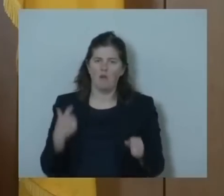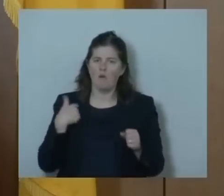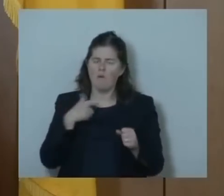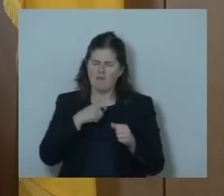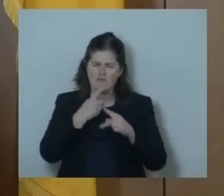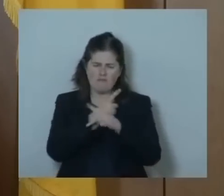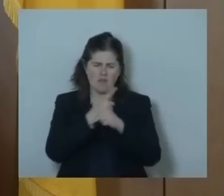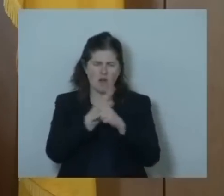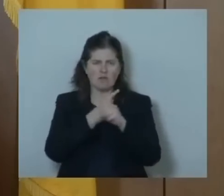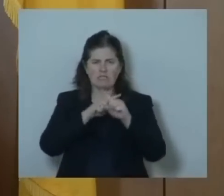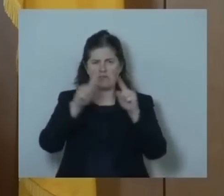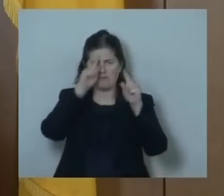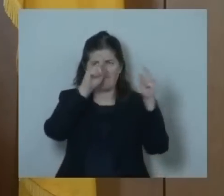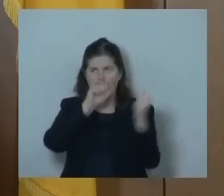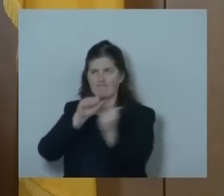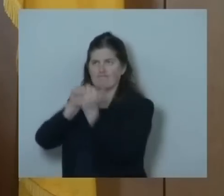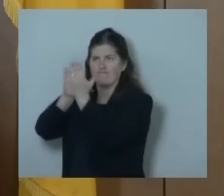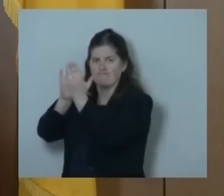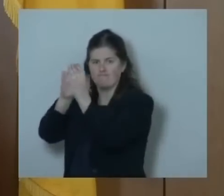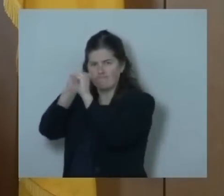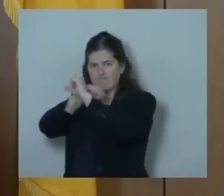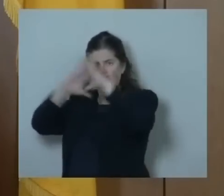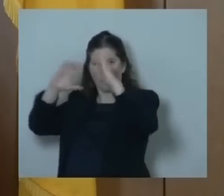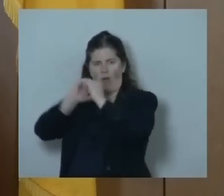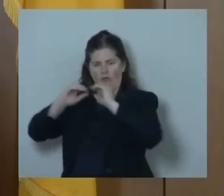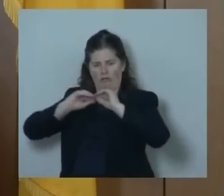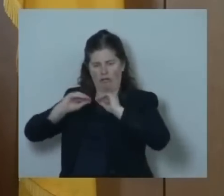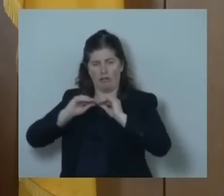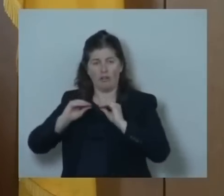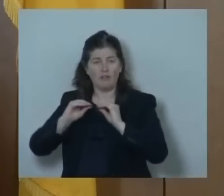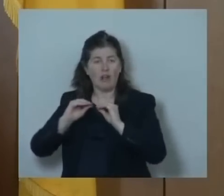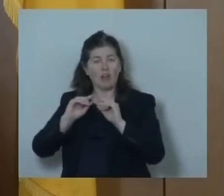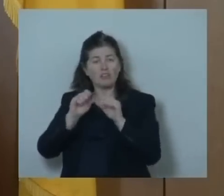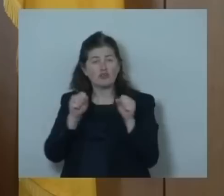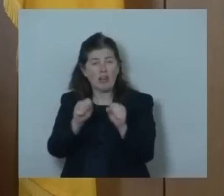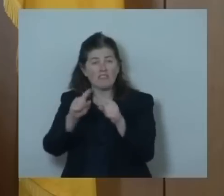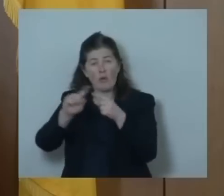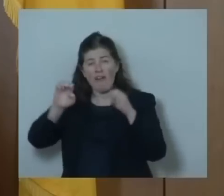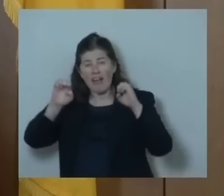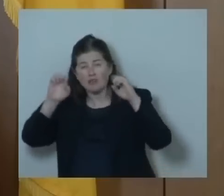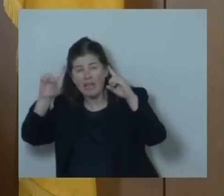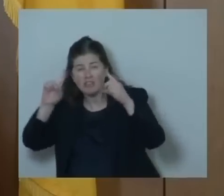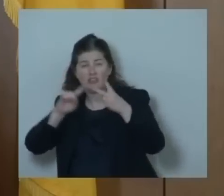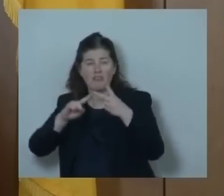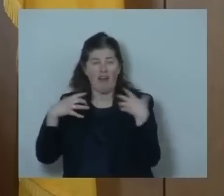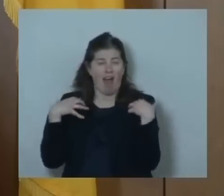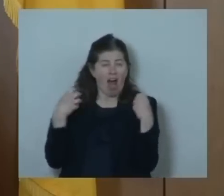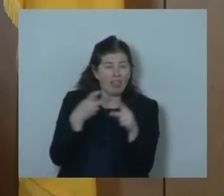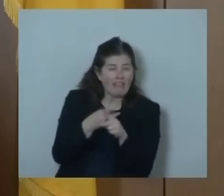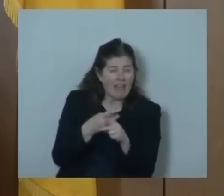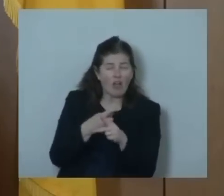whole different set of strategies for education, healthcare, economic